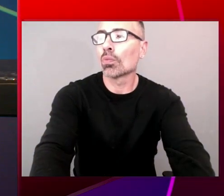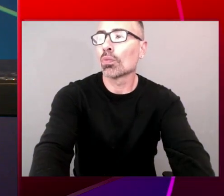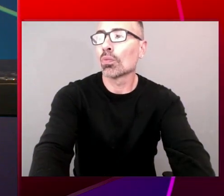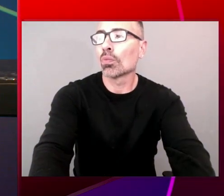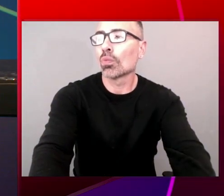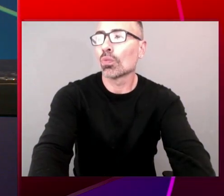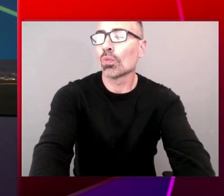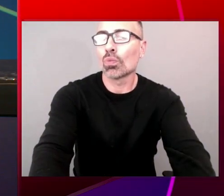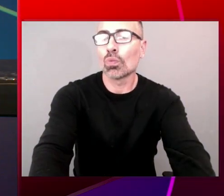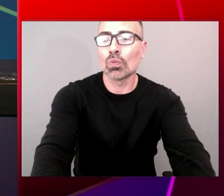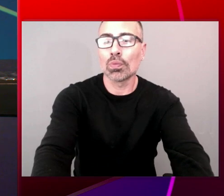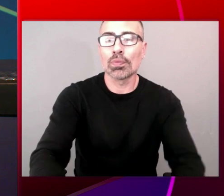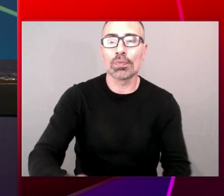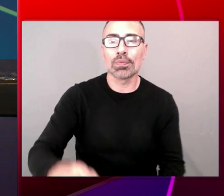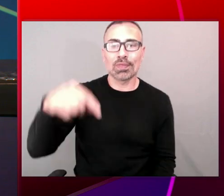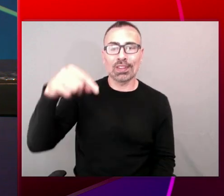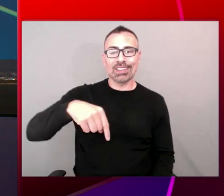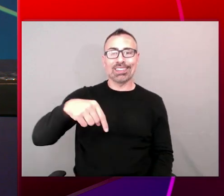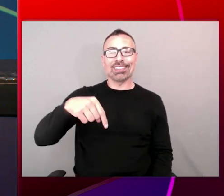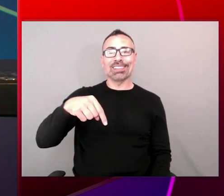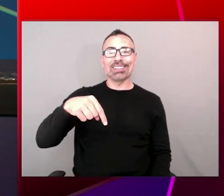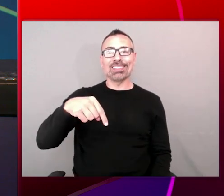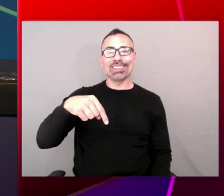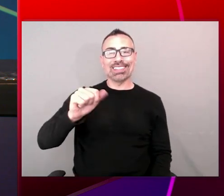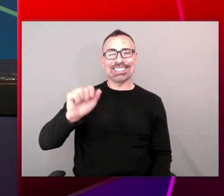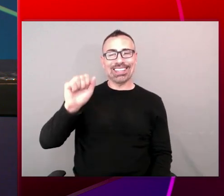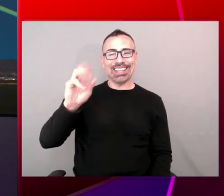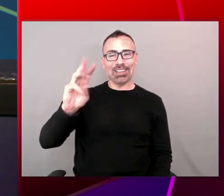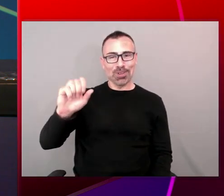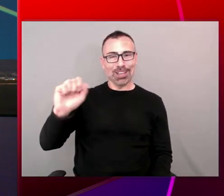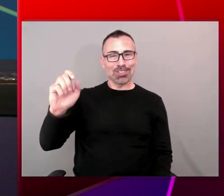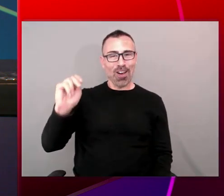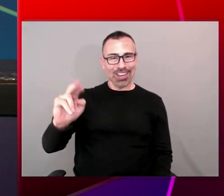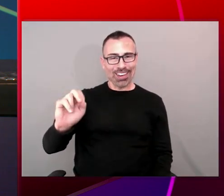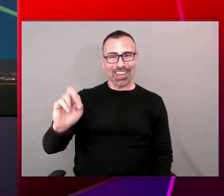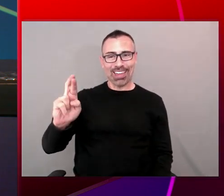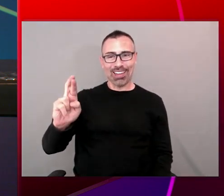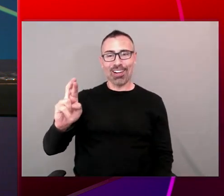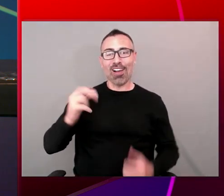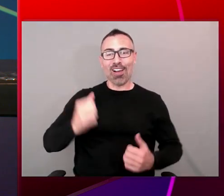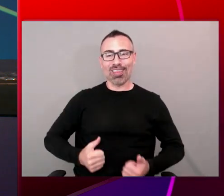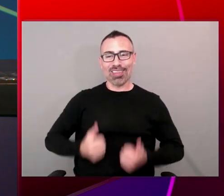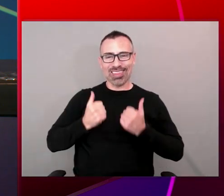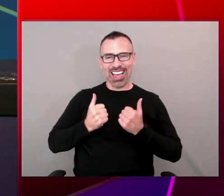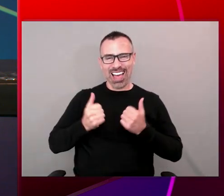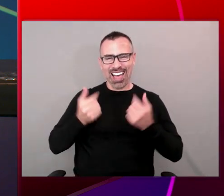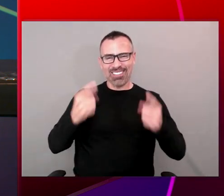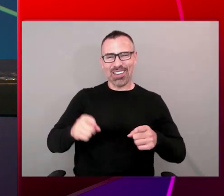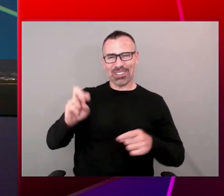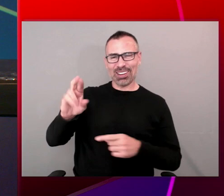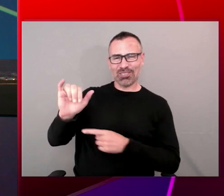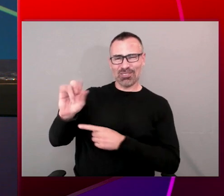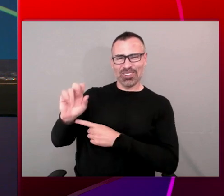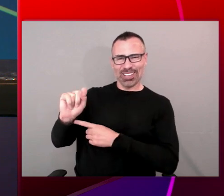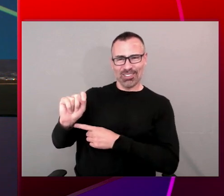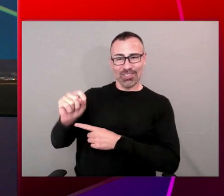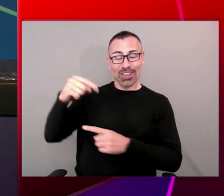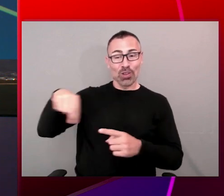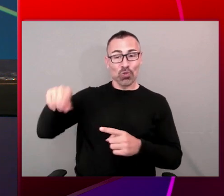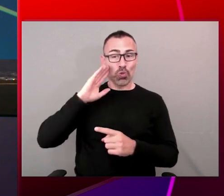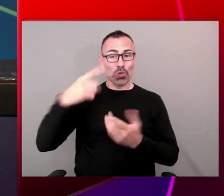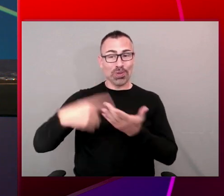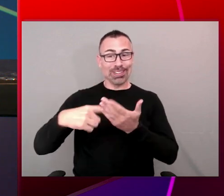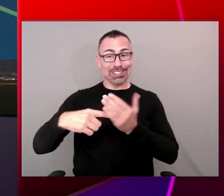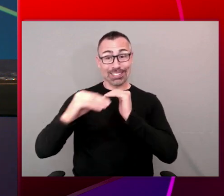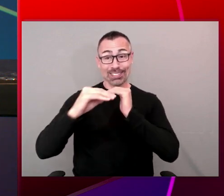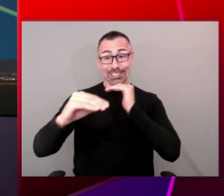AWS On Air, live at reInvent, and we've got a really exciting segment right here about sustainability. But let's introduce to this